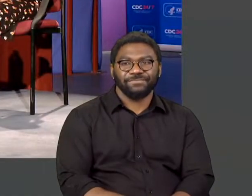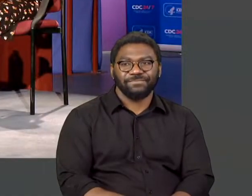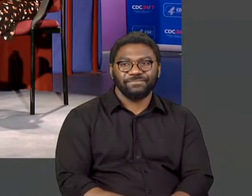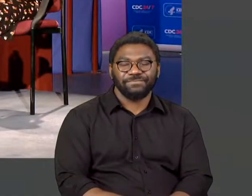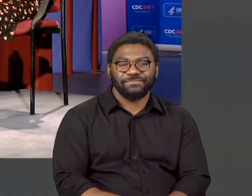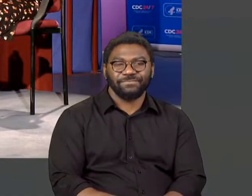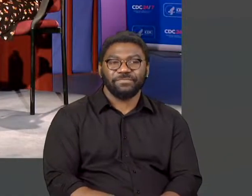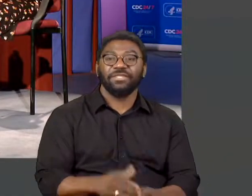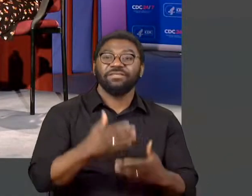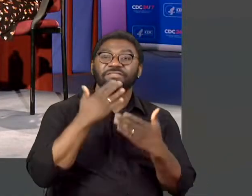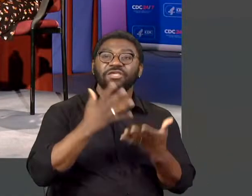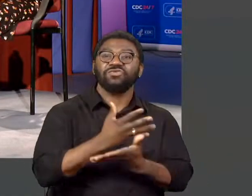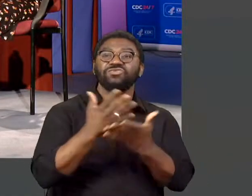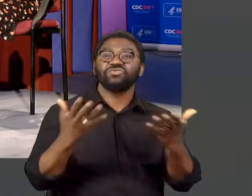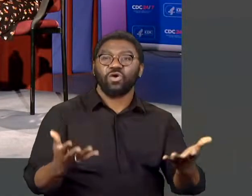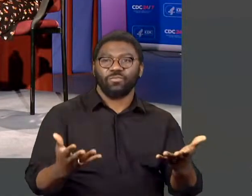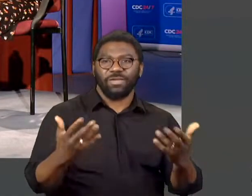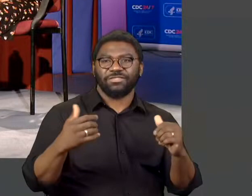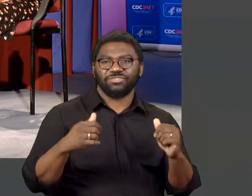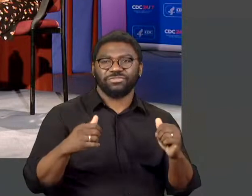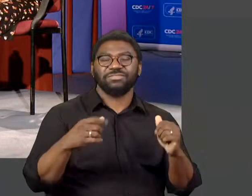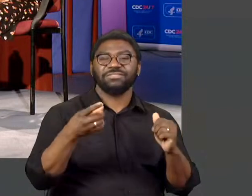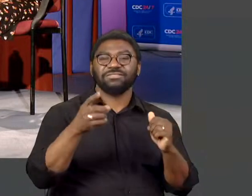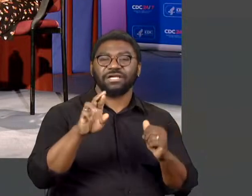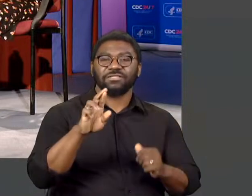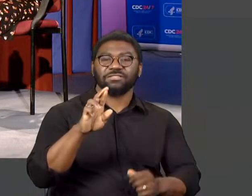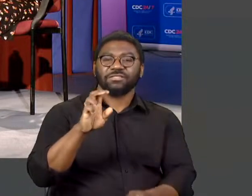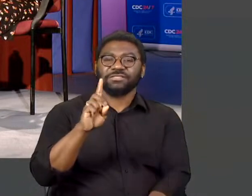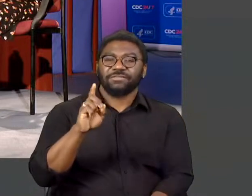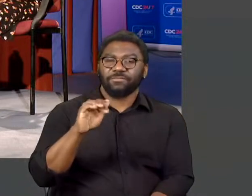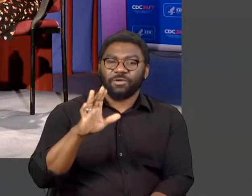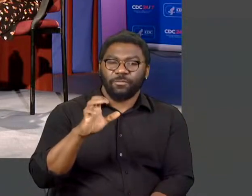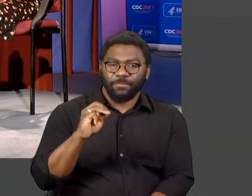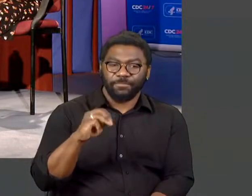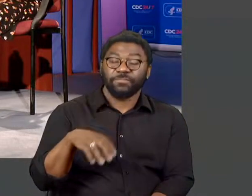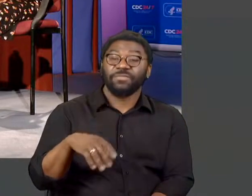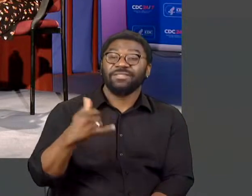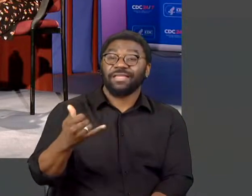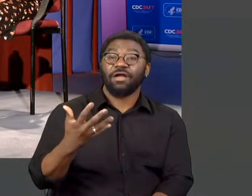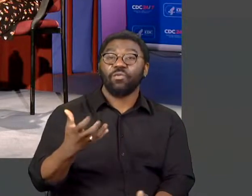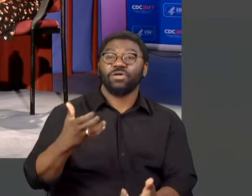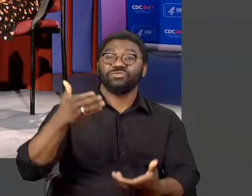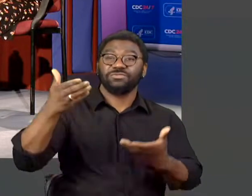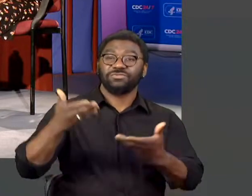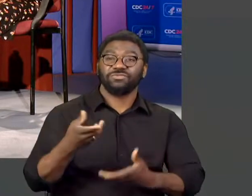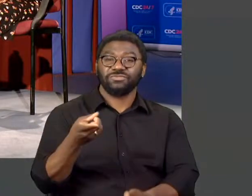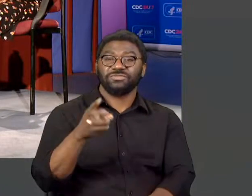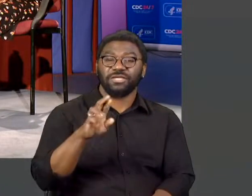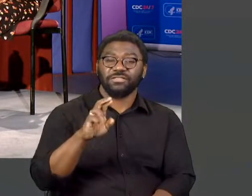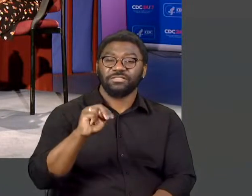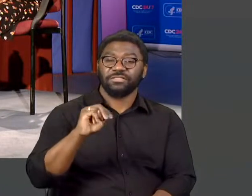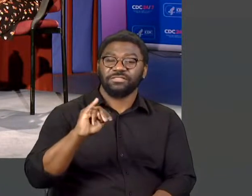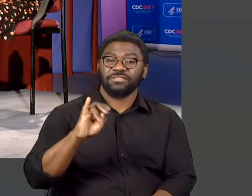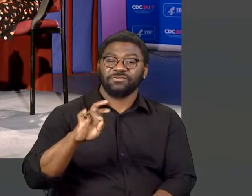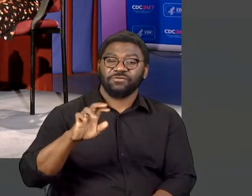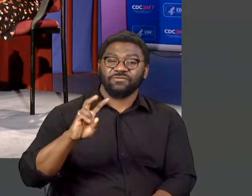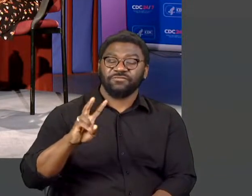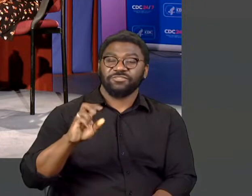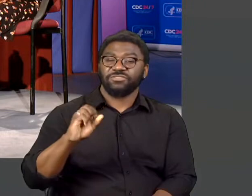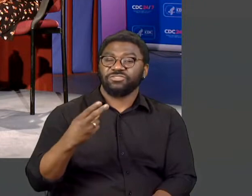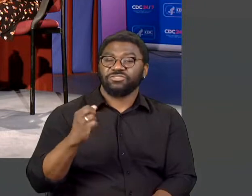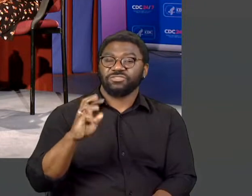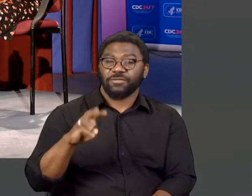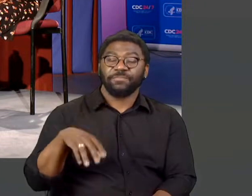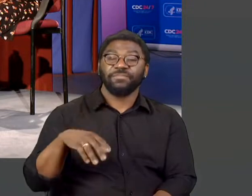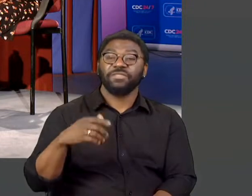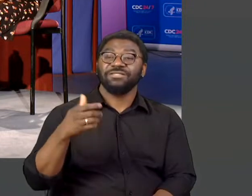Thank you so much. Thank you so much, Dr. Debo. Now I'd like to introduce Dr. Nirav Shah, CDC's Principal